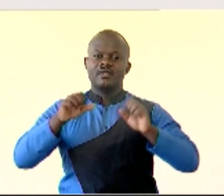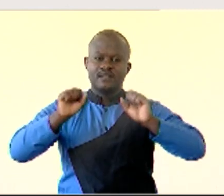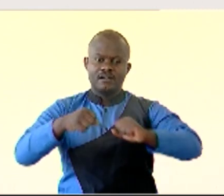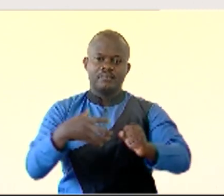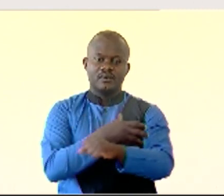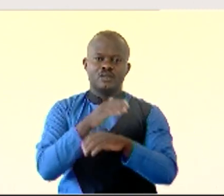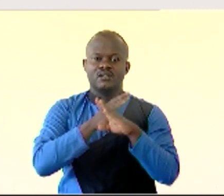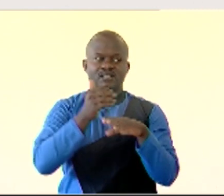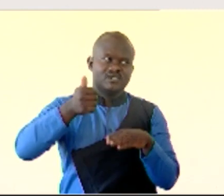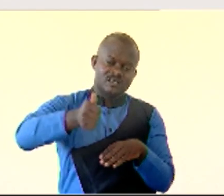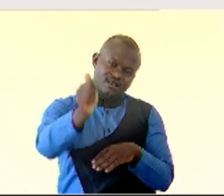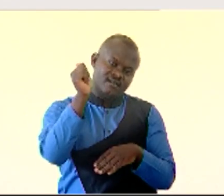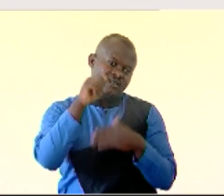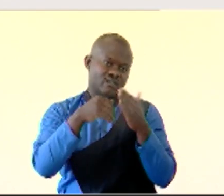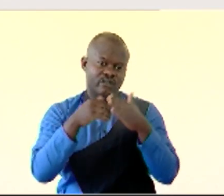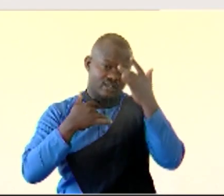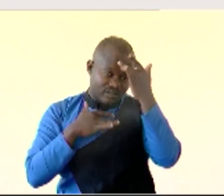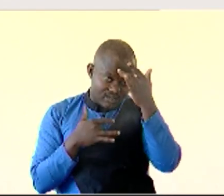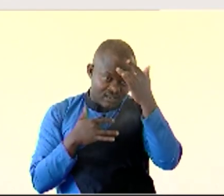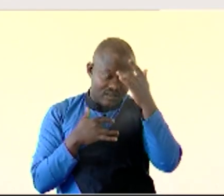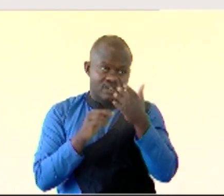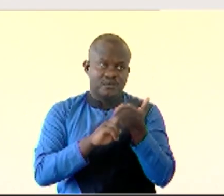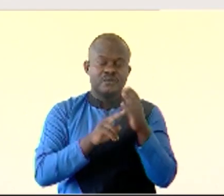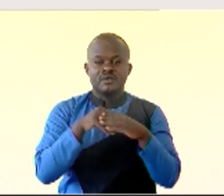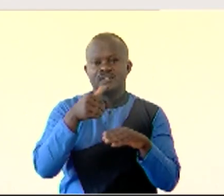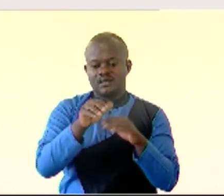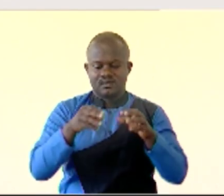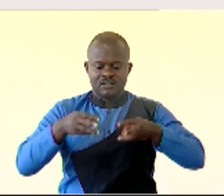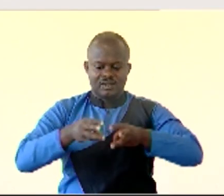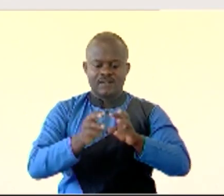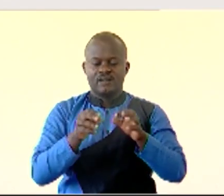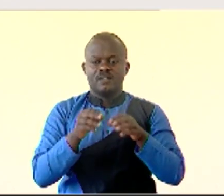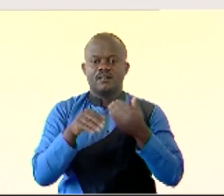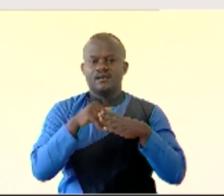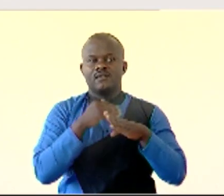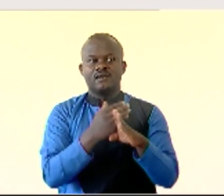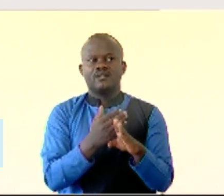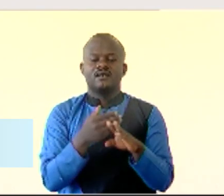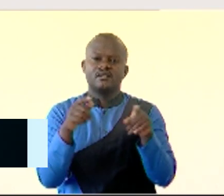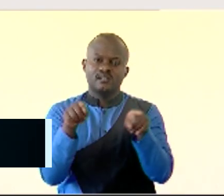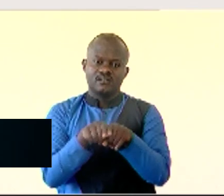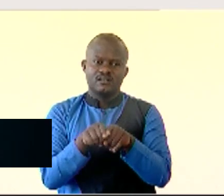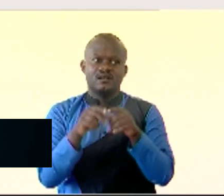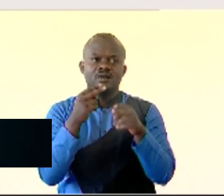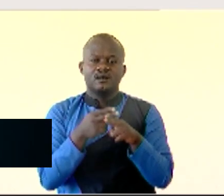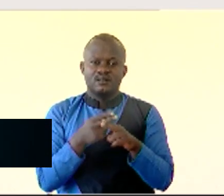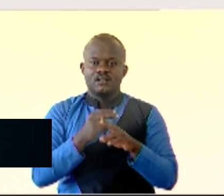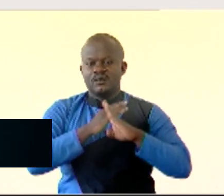prevent itself from the disease using its line of defense is called